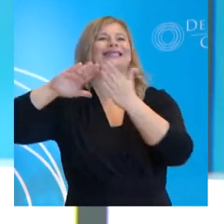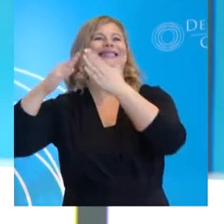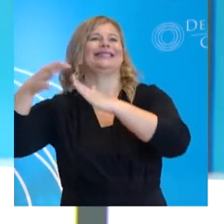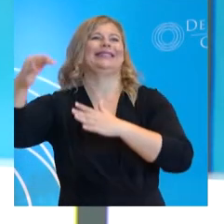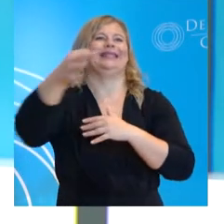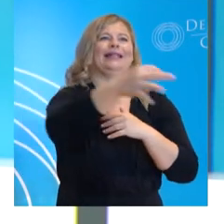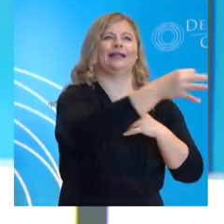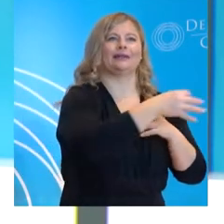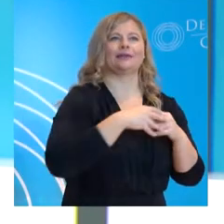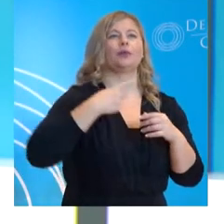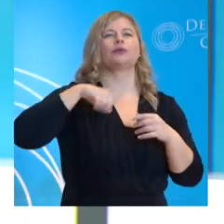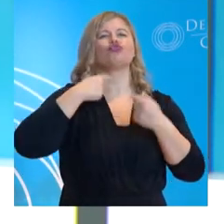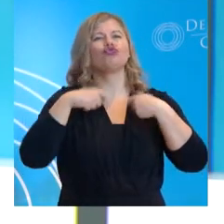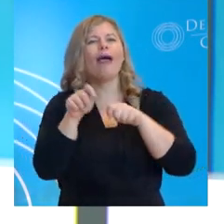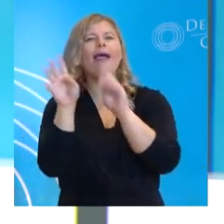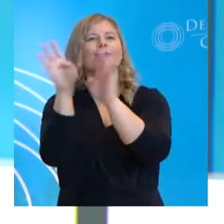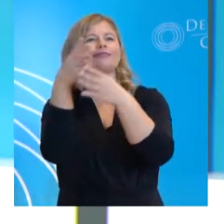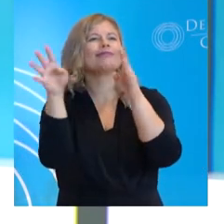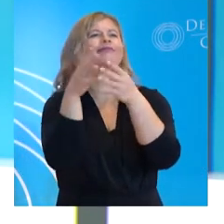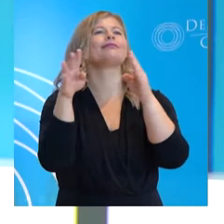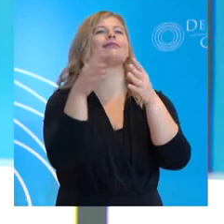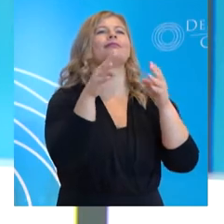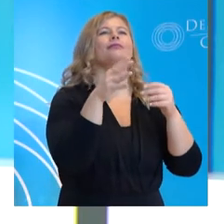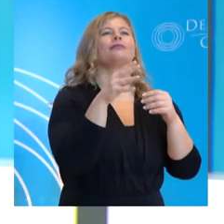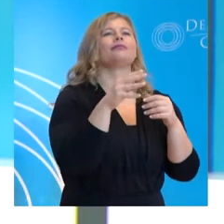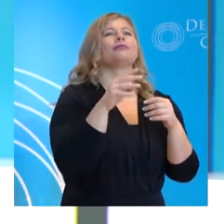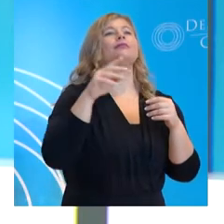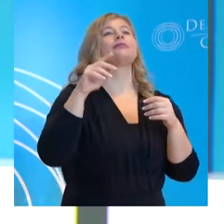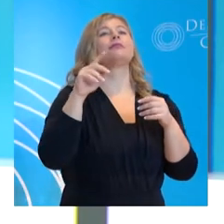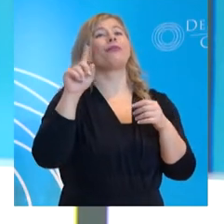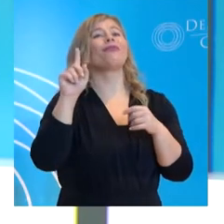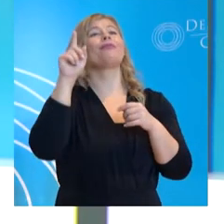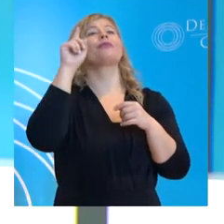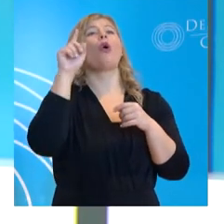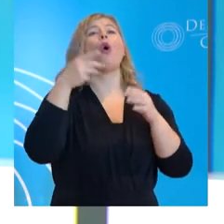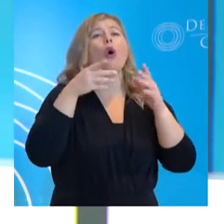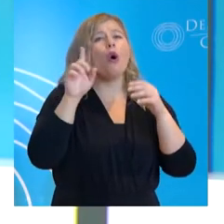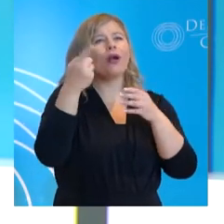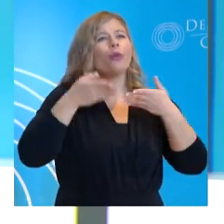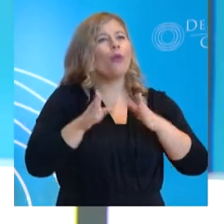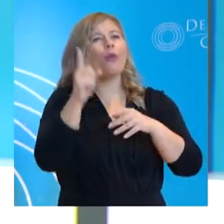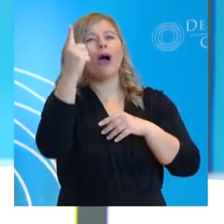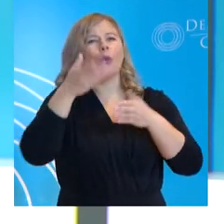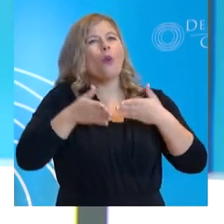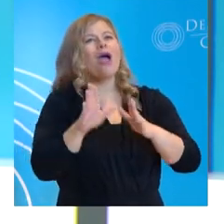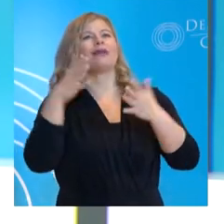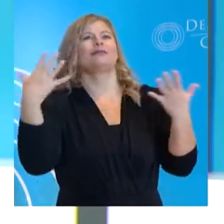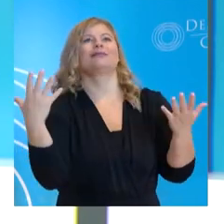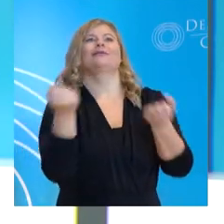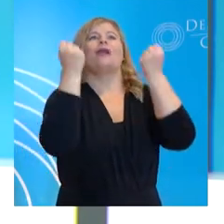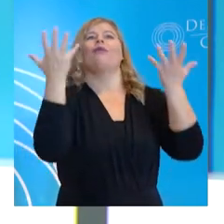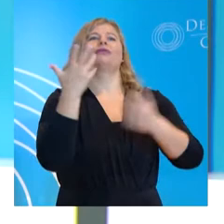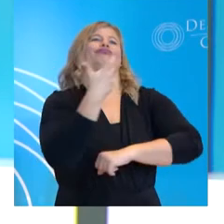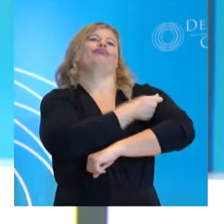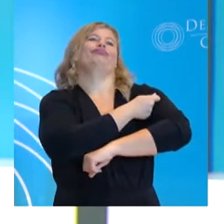obviously vaccination is the right thing to do and the only protection they have against the fourth wave of the